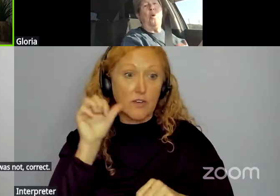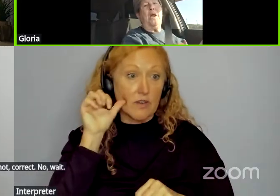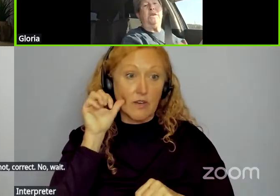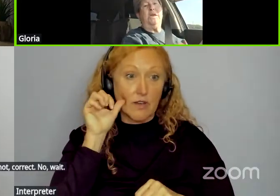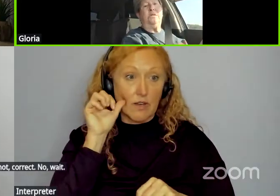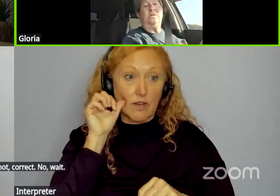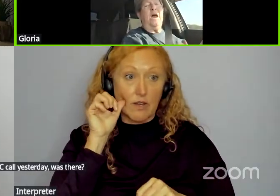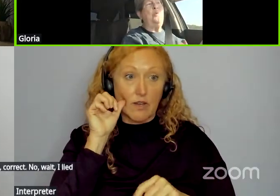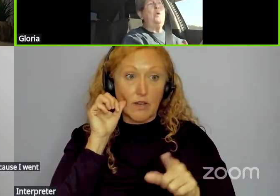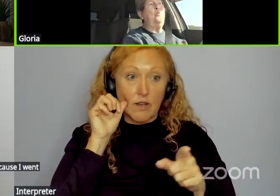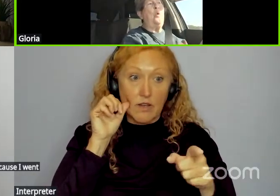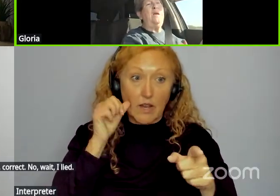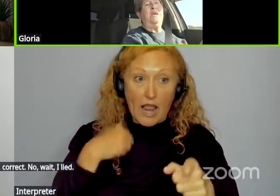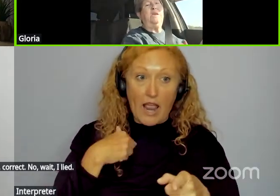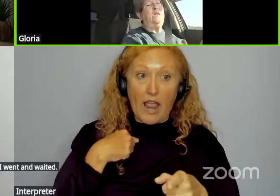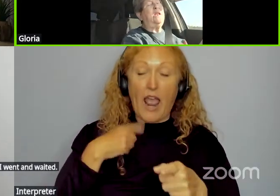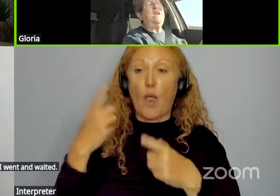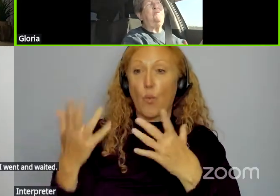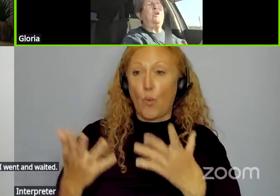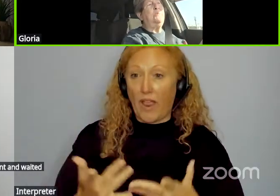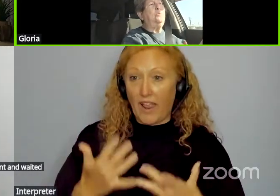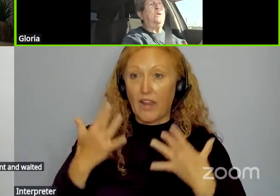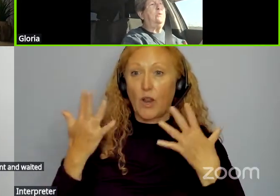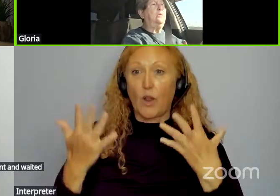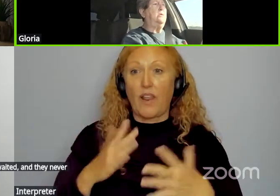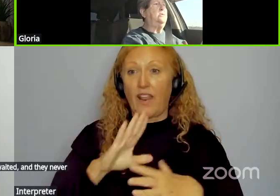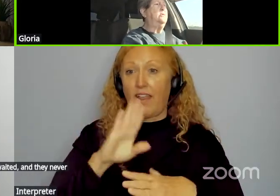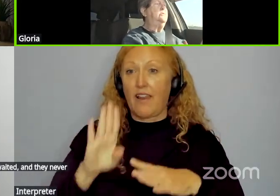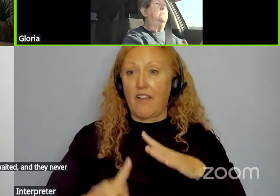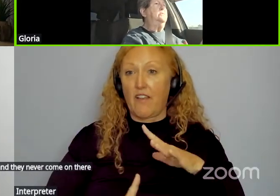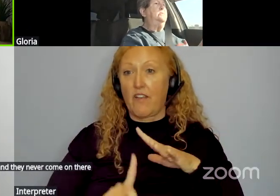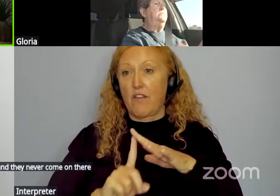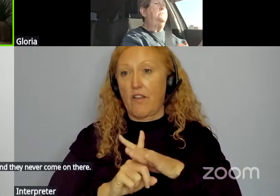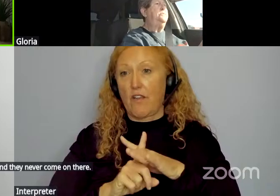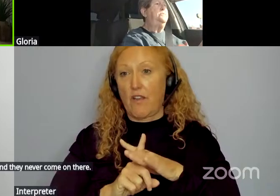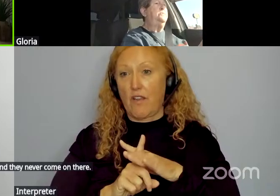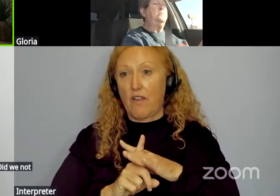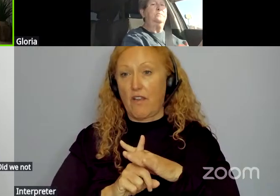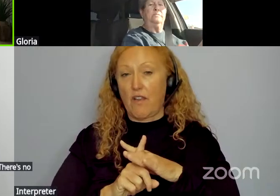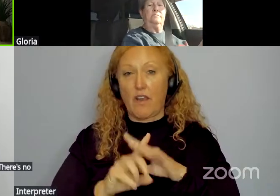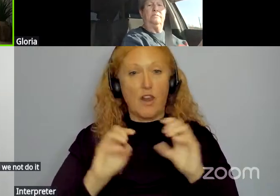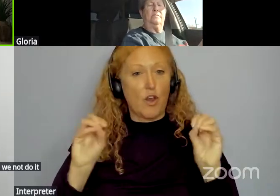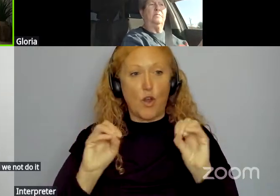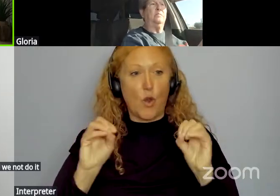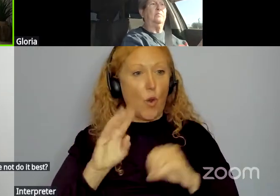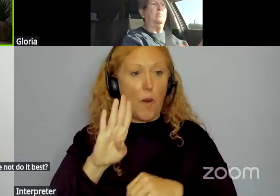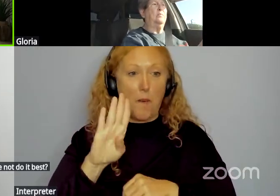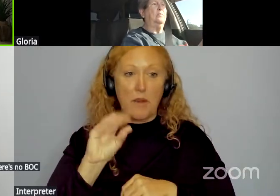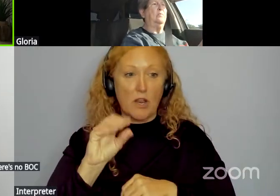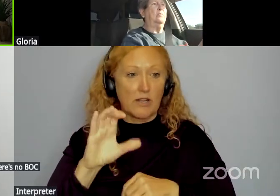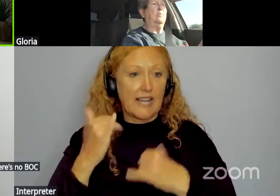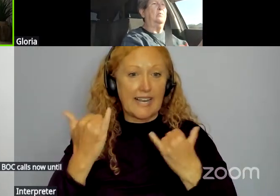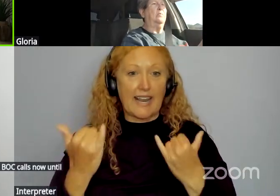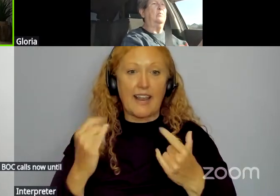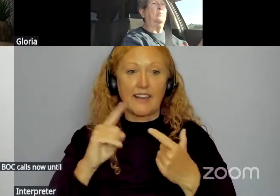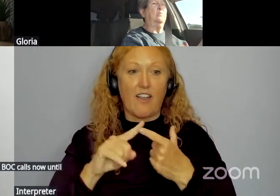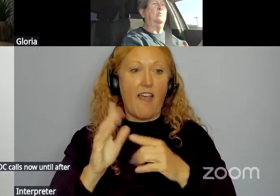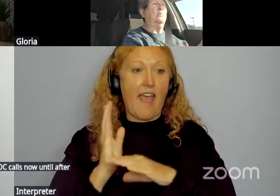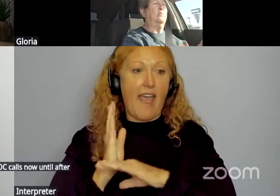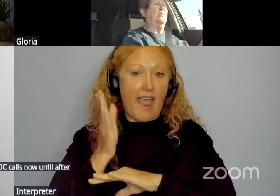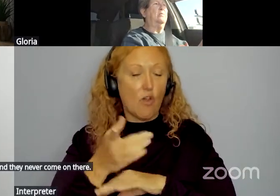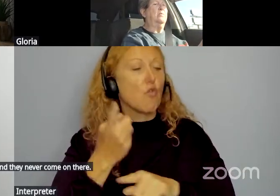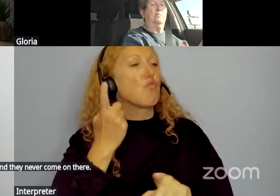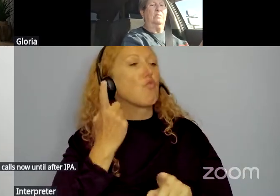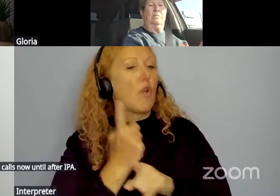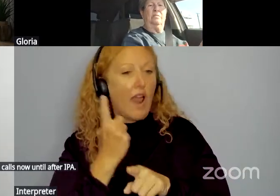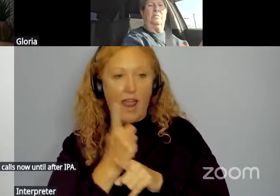lied. I went and waited, and they never come on there. Did we not there's do no it? BOC calls now until Yeah, after correct. IPA.